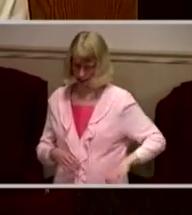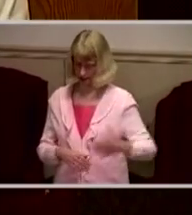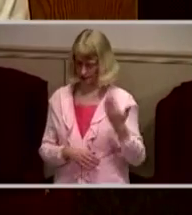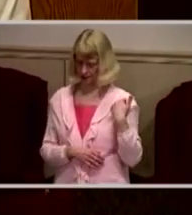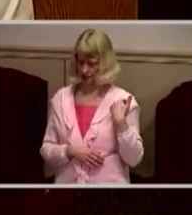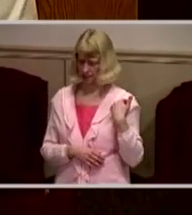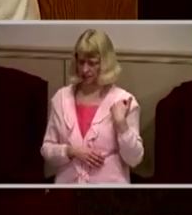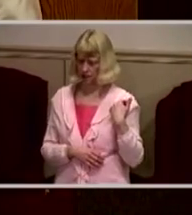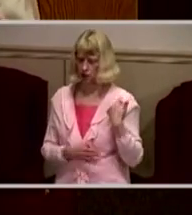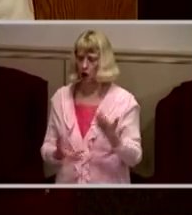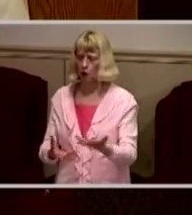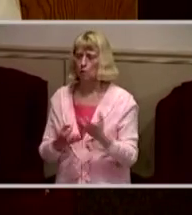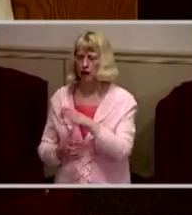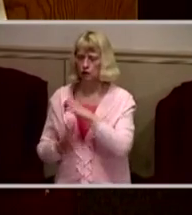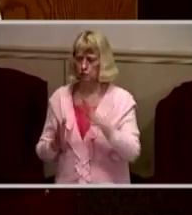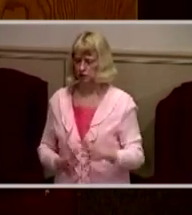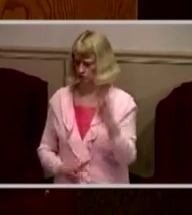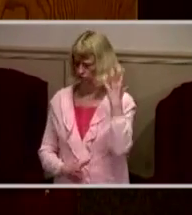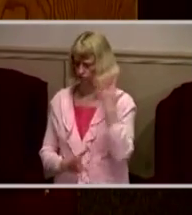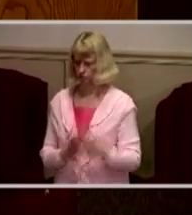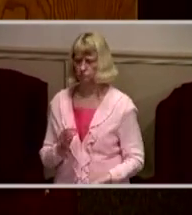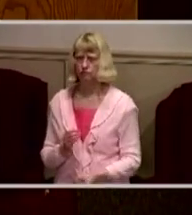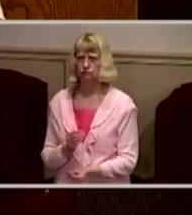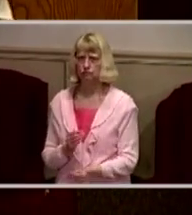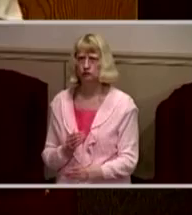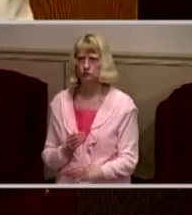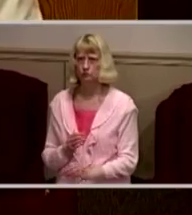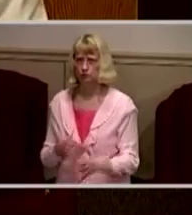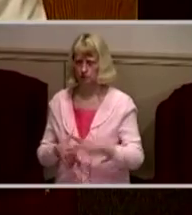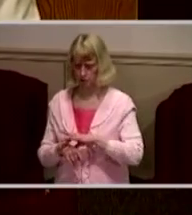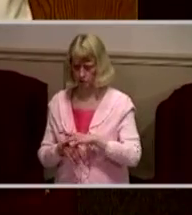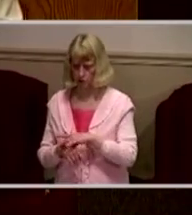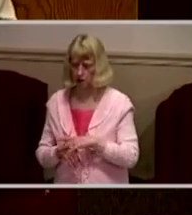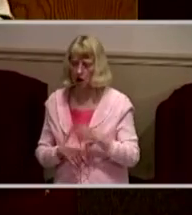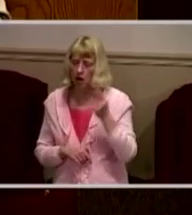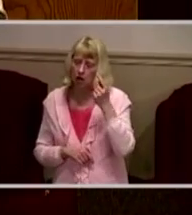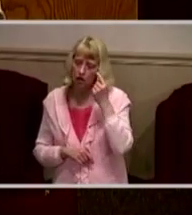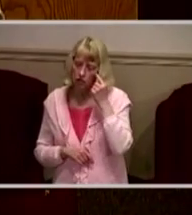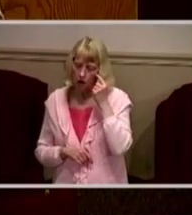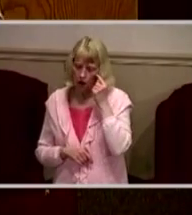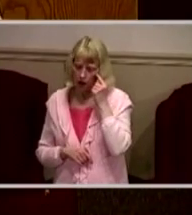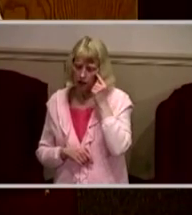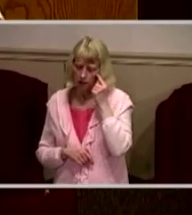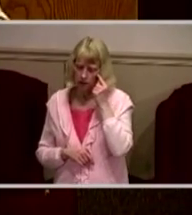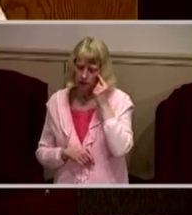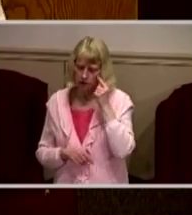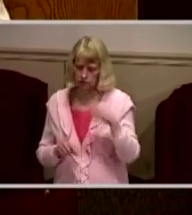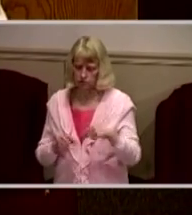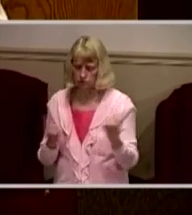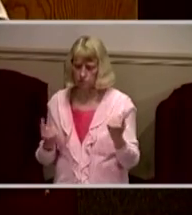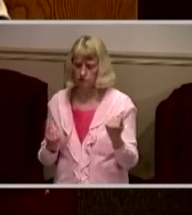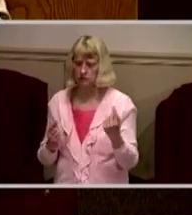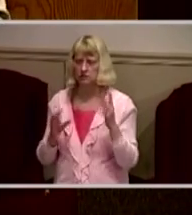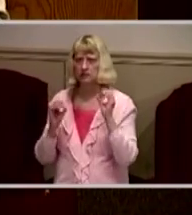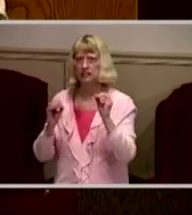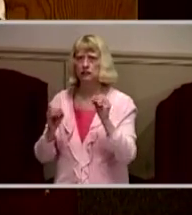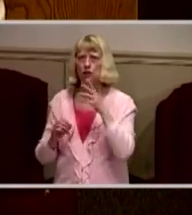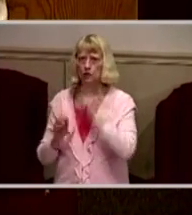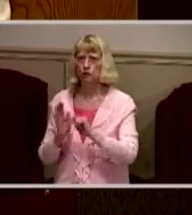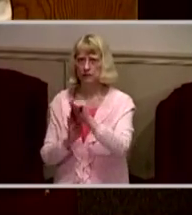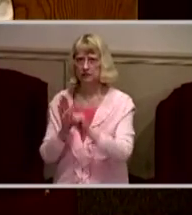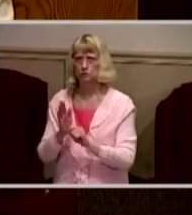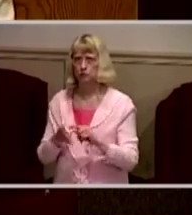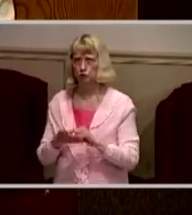world rid of the Christian movement. He thought it was, adverse to the teachings of the Old